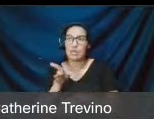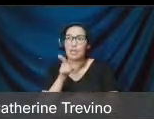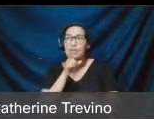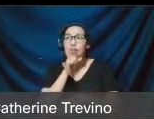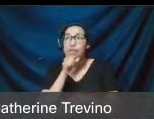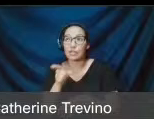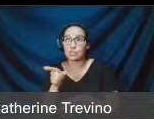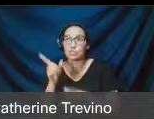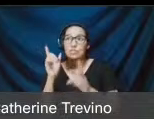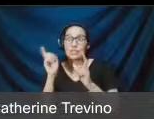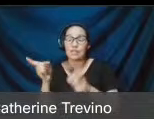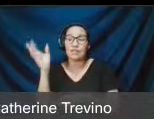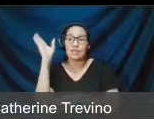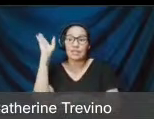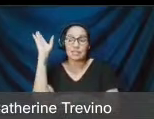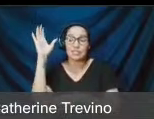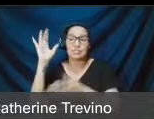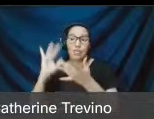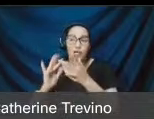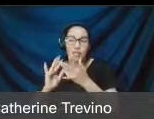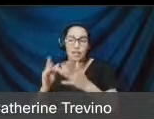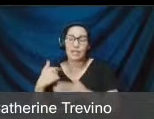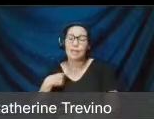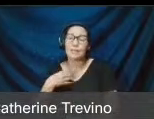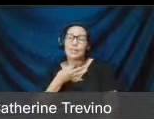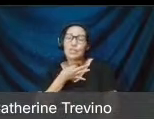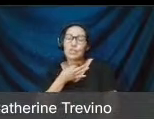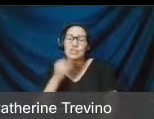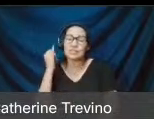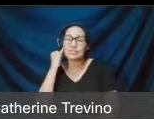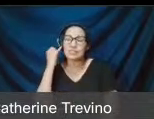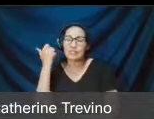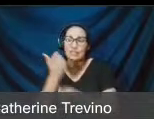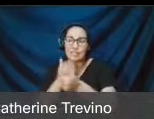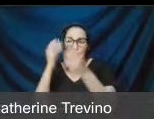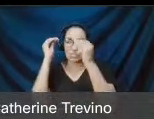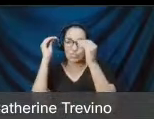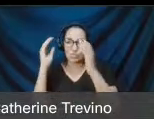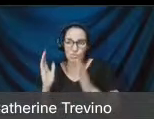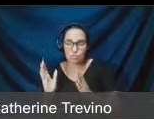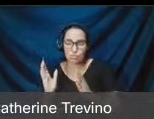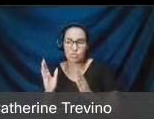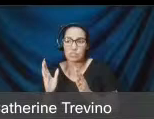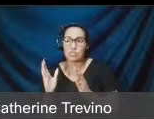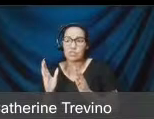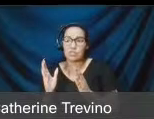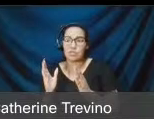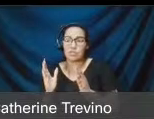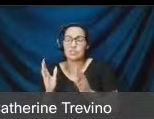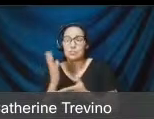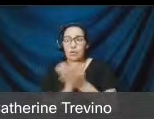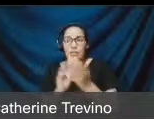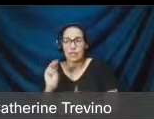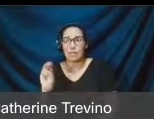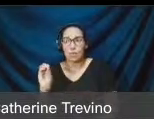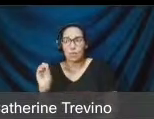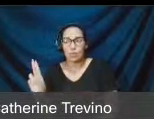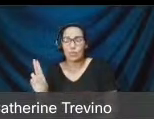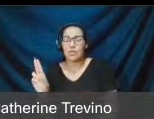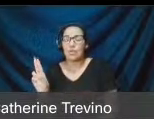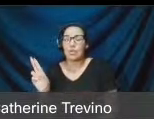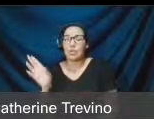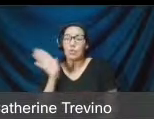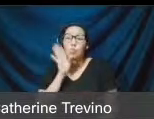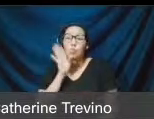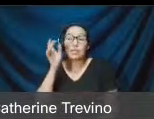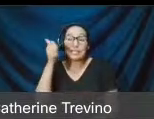given lessons online. And I'm wondering if each teacher, if this is part of the memorandum of MOU, will